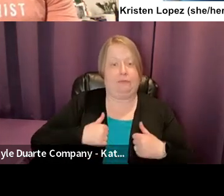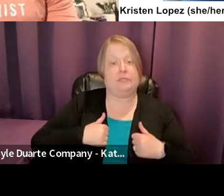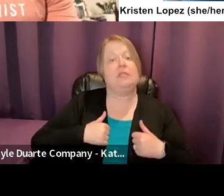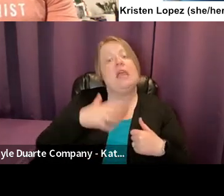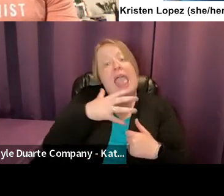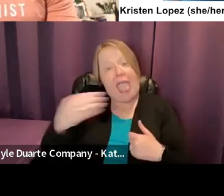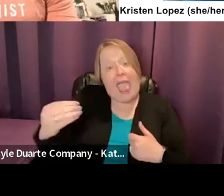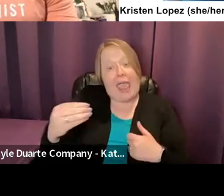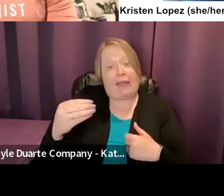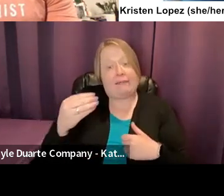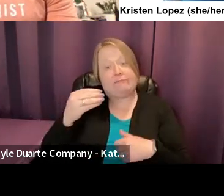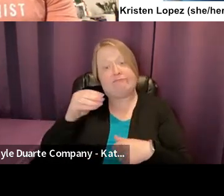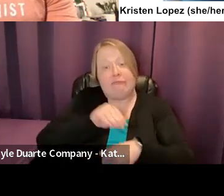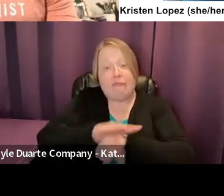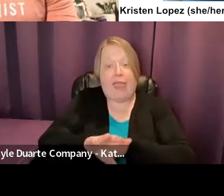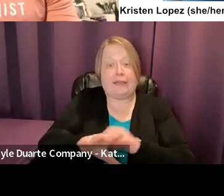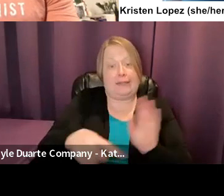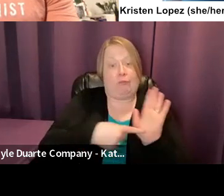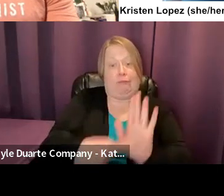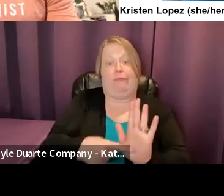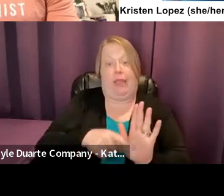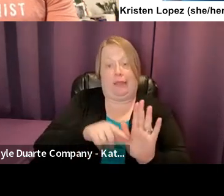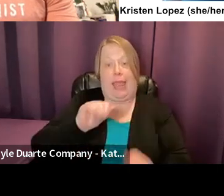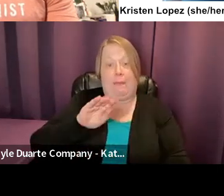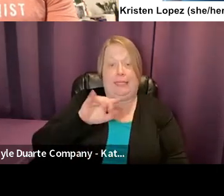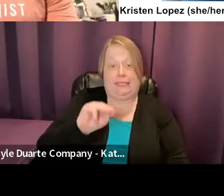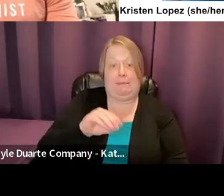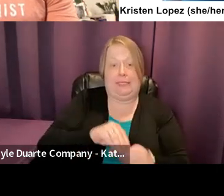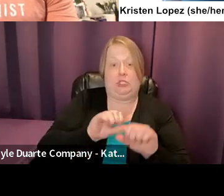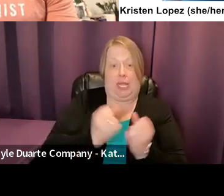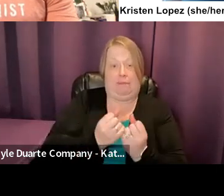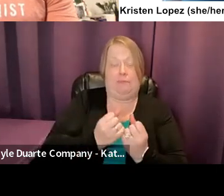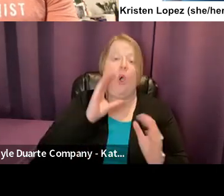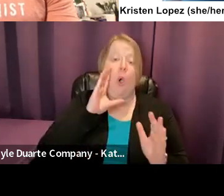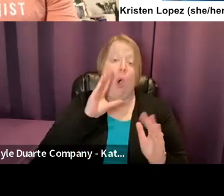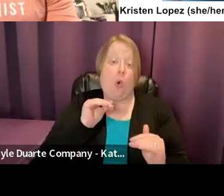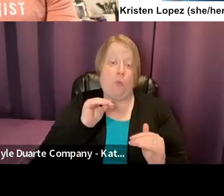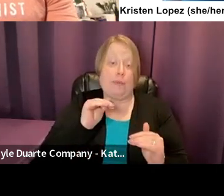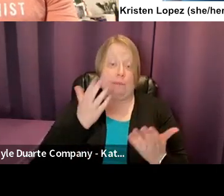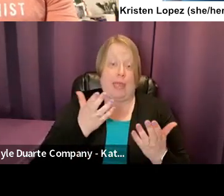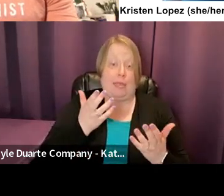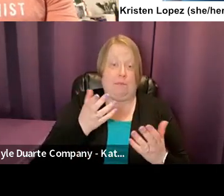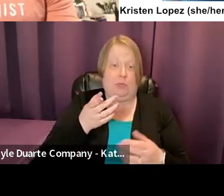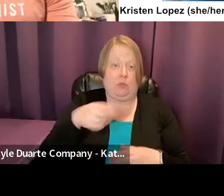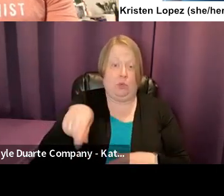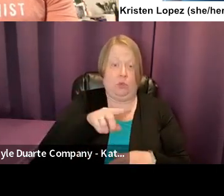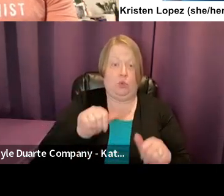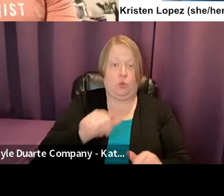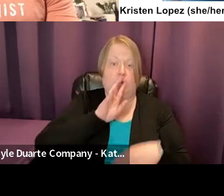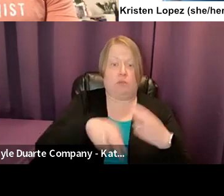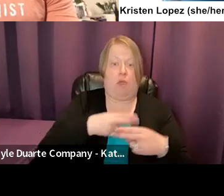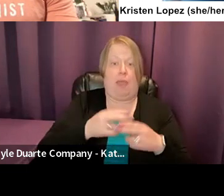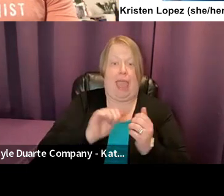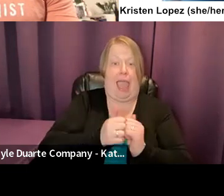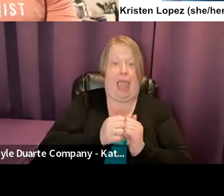the two of you can talk a little bit about how media portrayal of disability shapes public